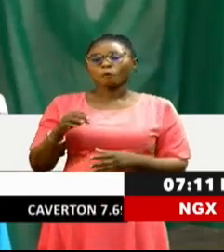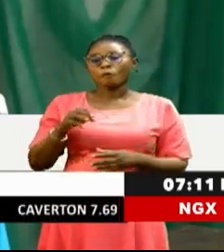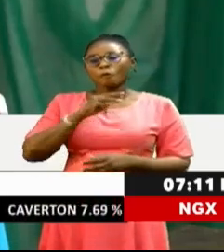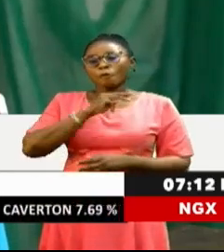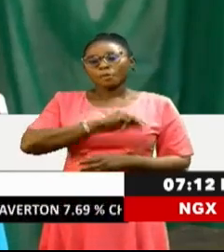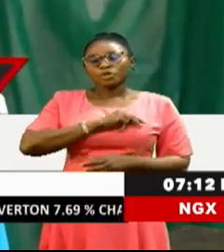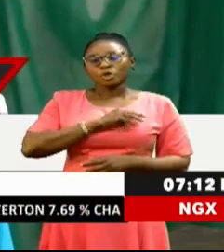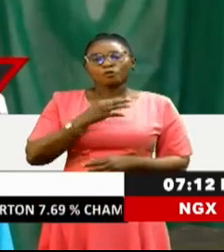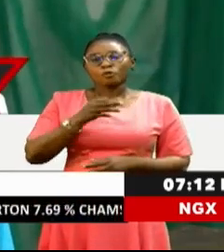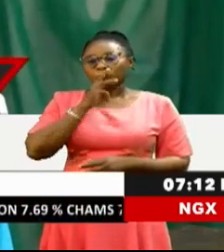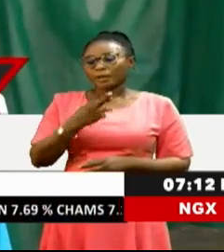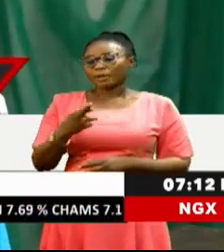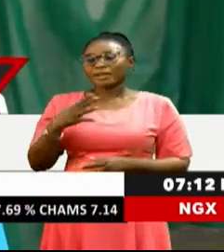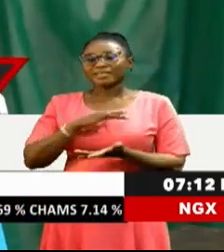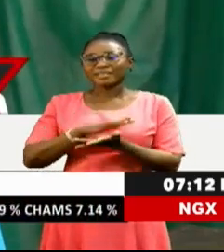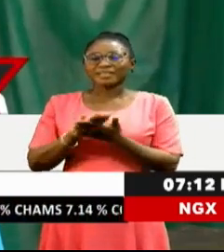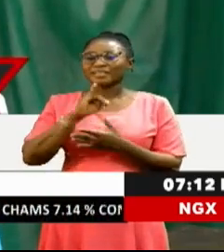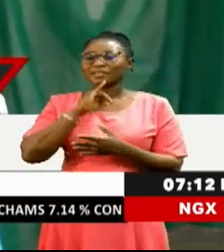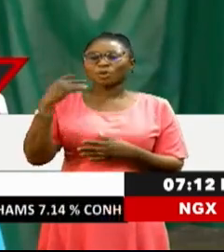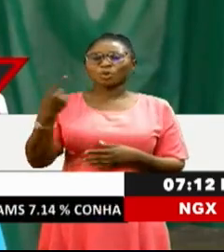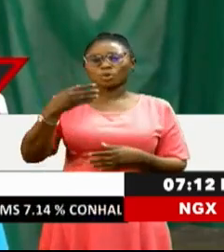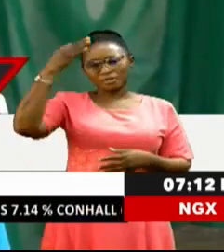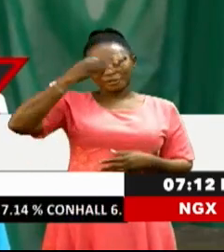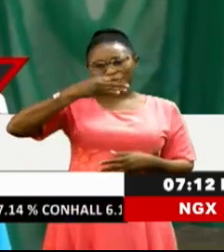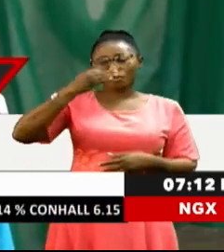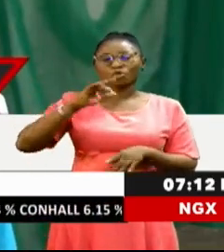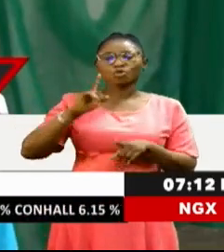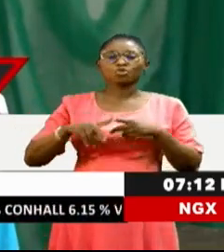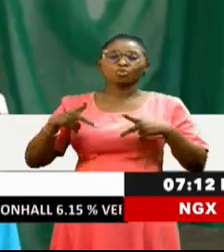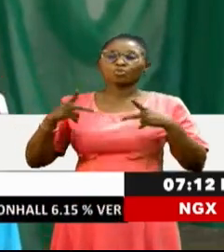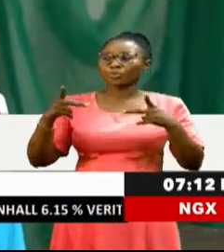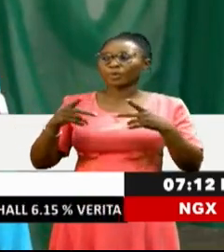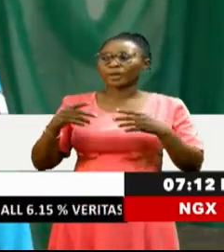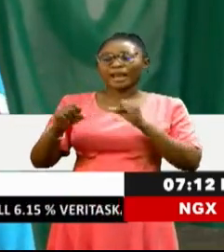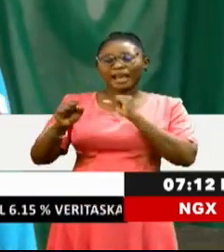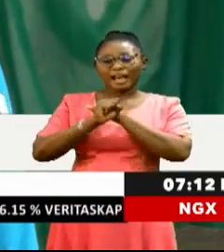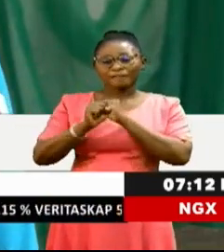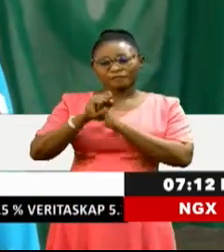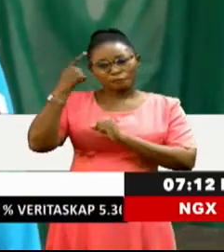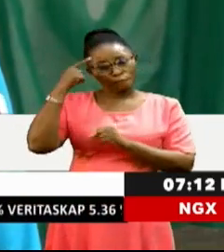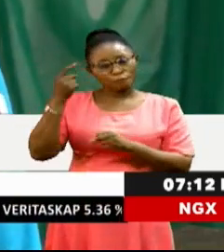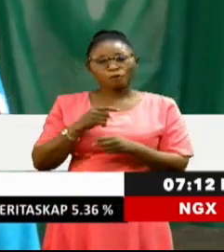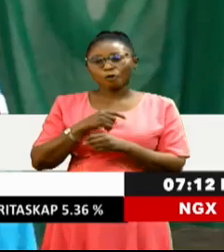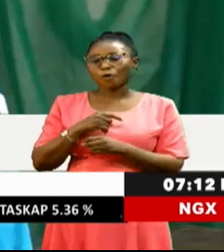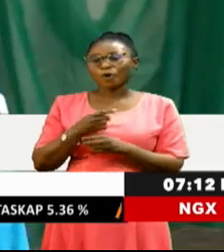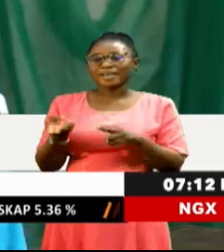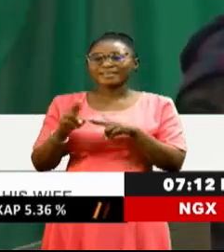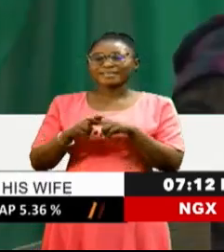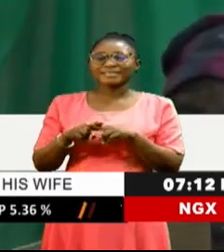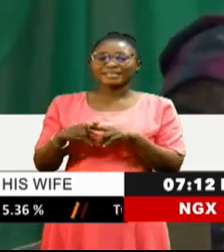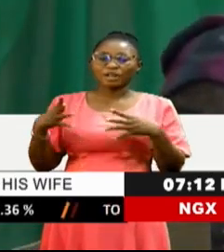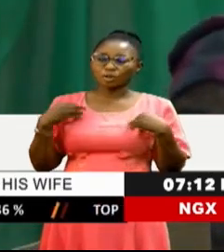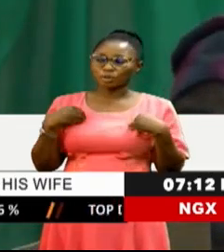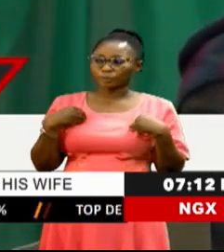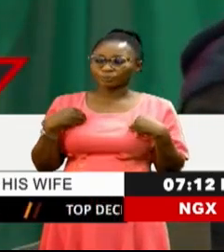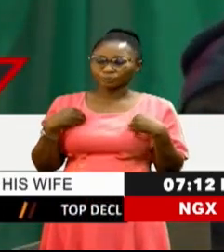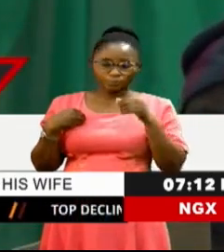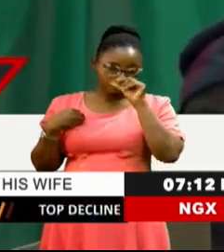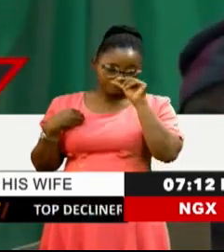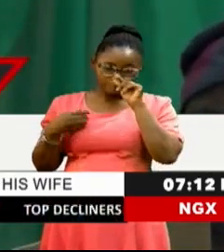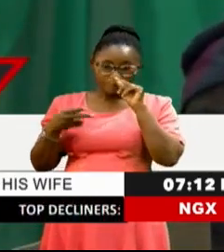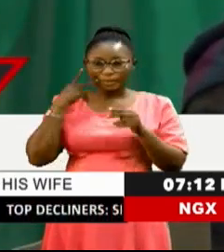and Sanitation, is in the forefront of promoting and advocating for increased adoption. See somebody